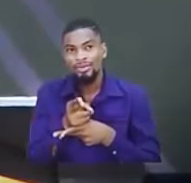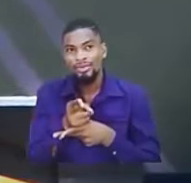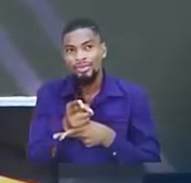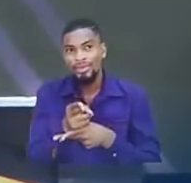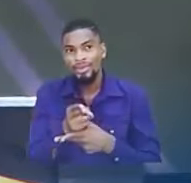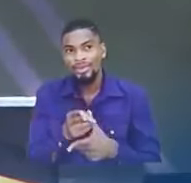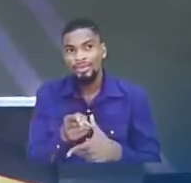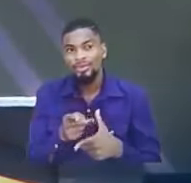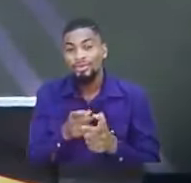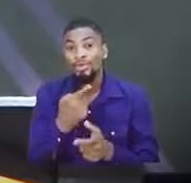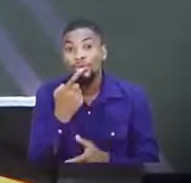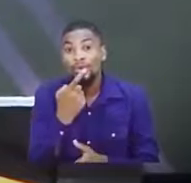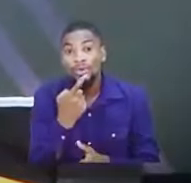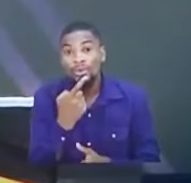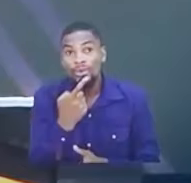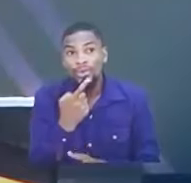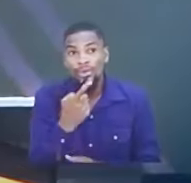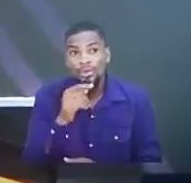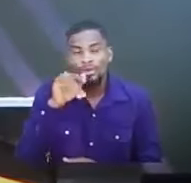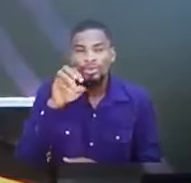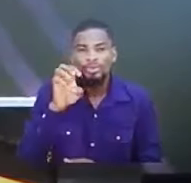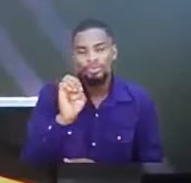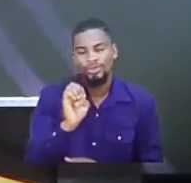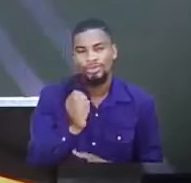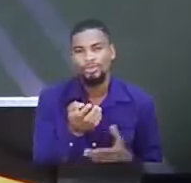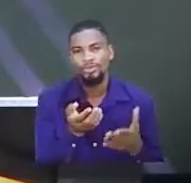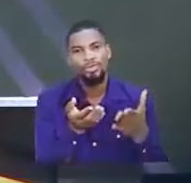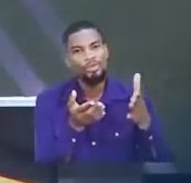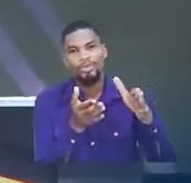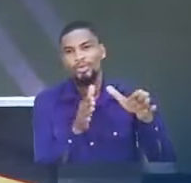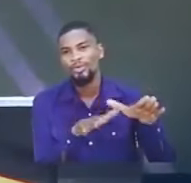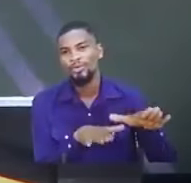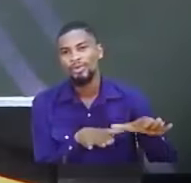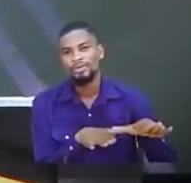who died? Guess who died? Joe.